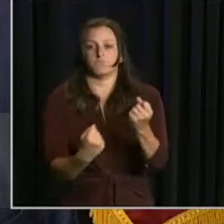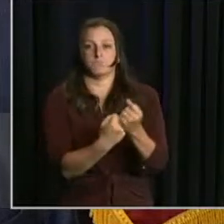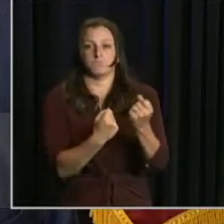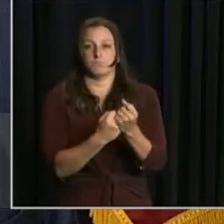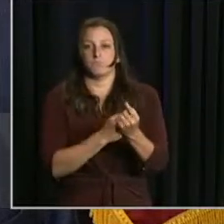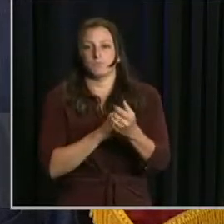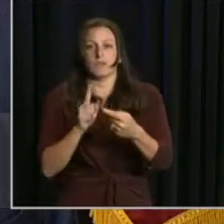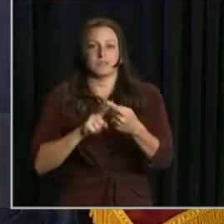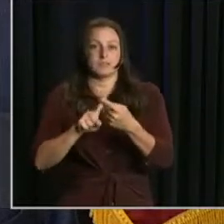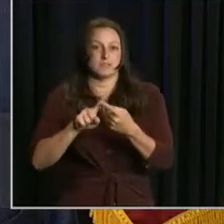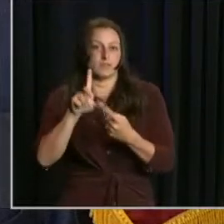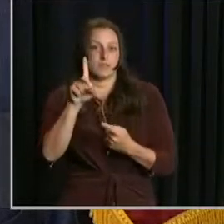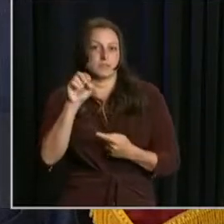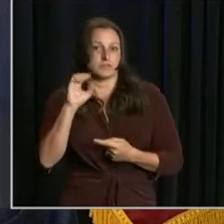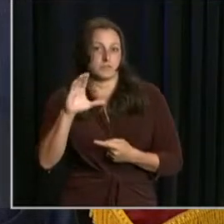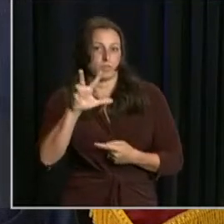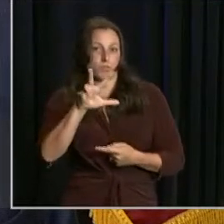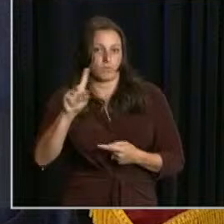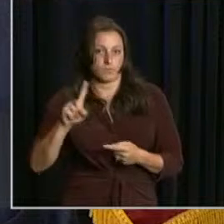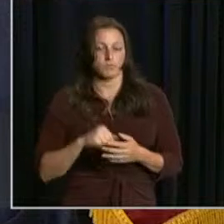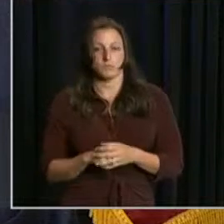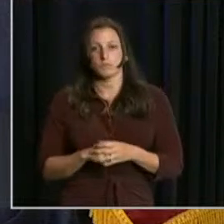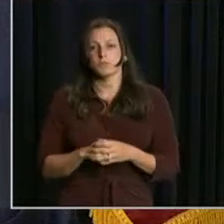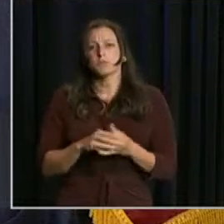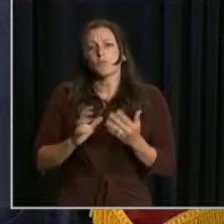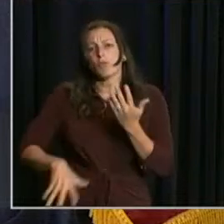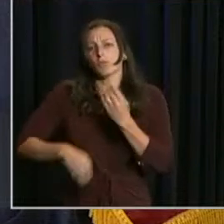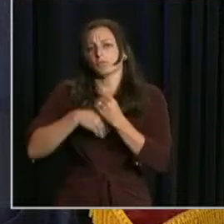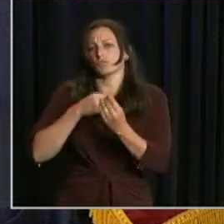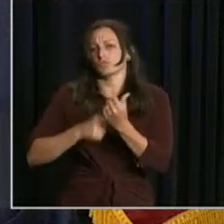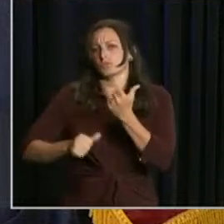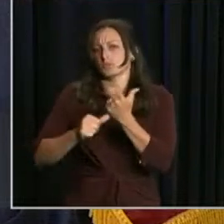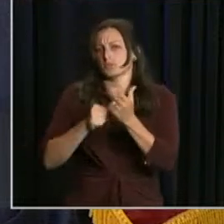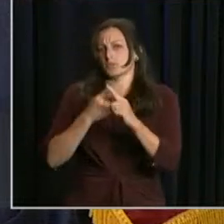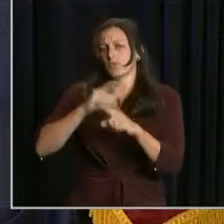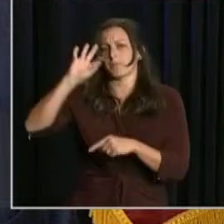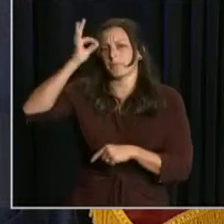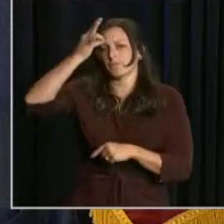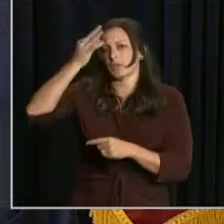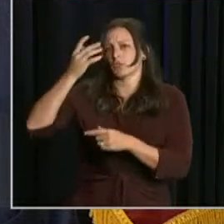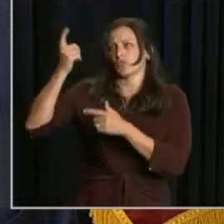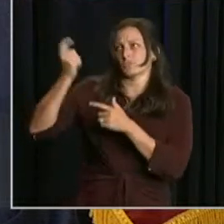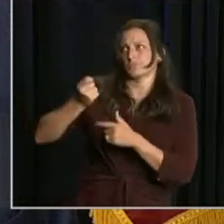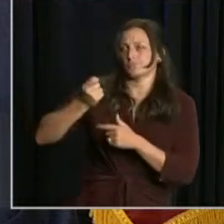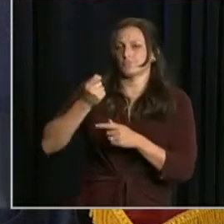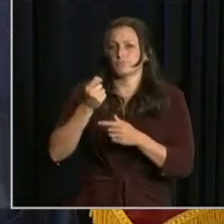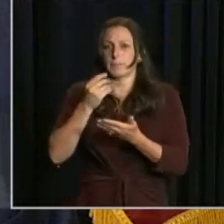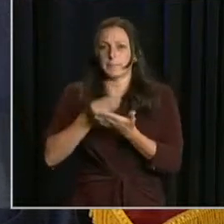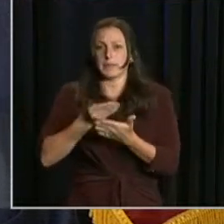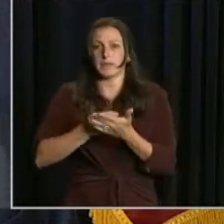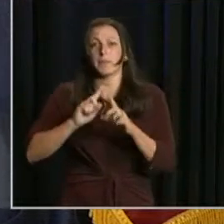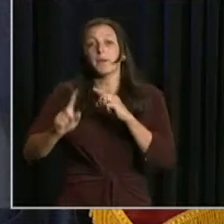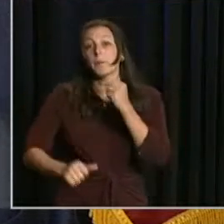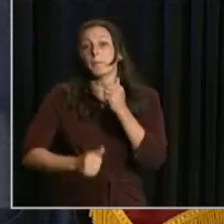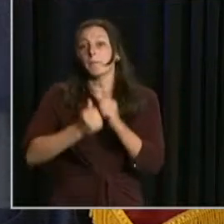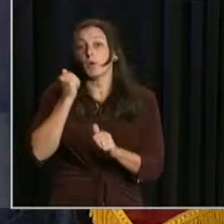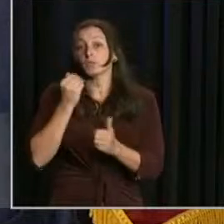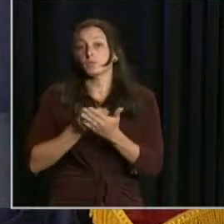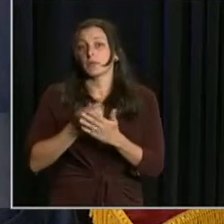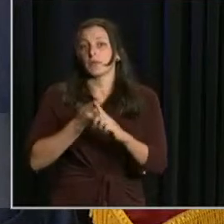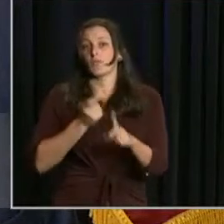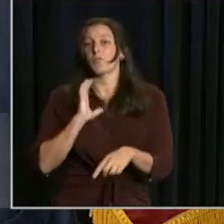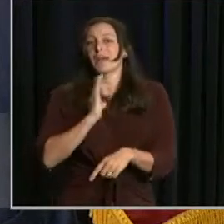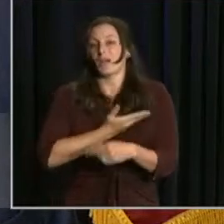some additional assistance from federal grants. The majority of those funds are coming through our Recovery and